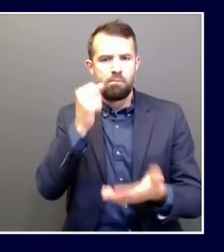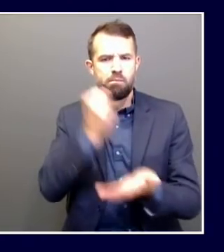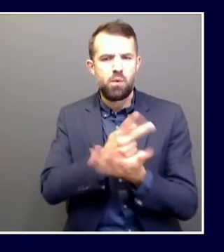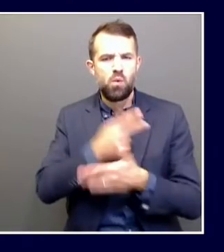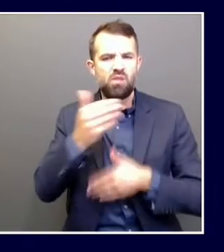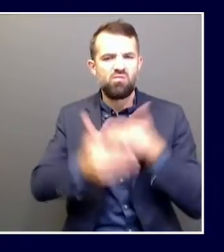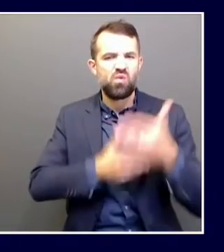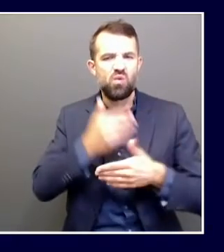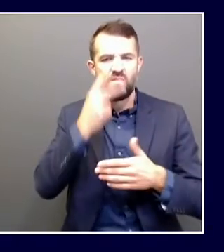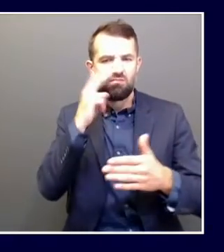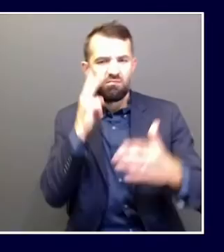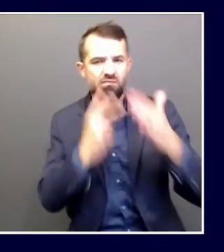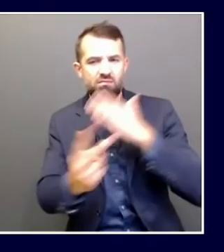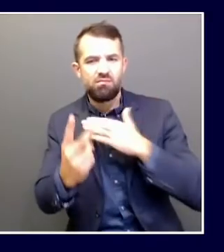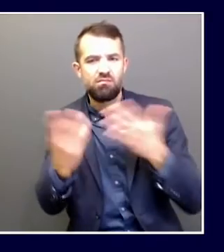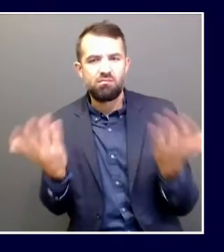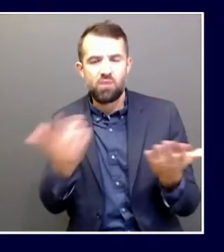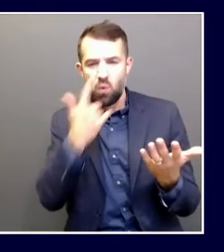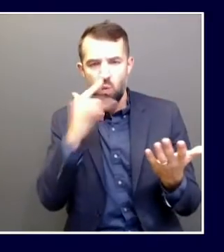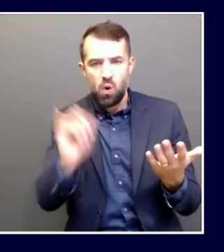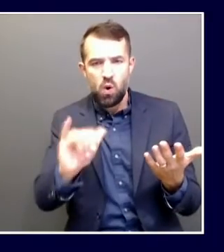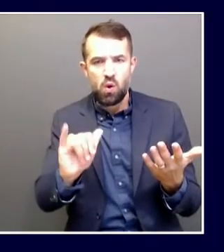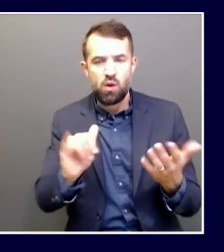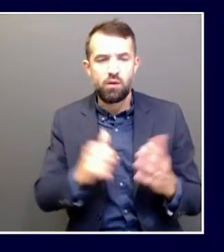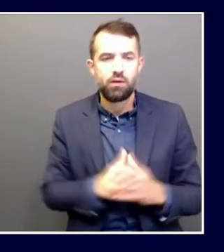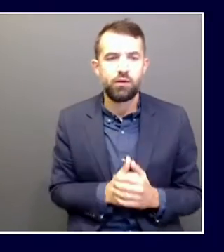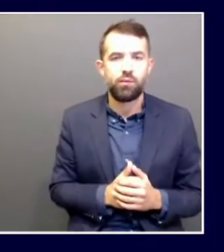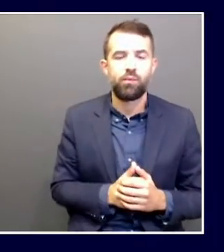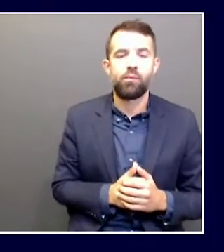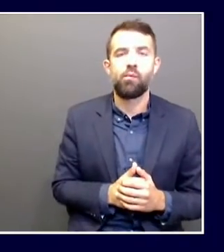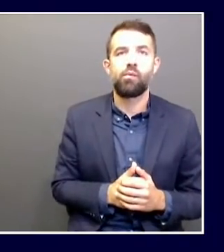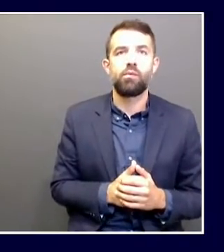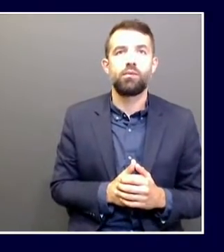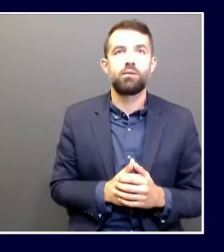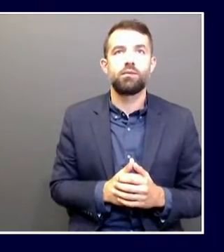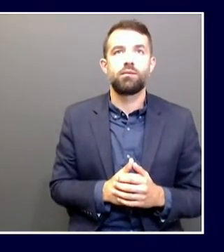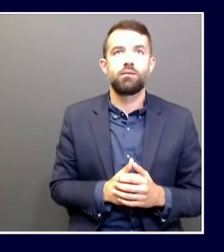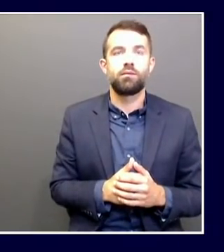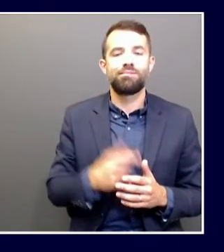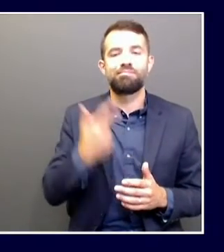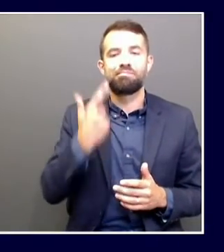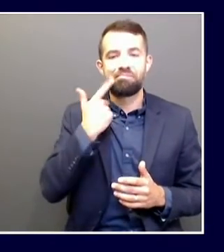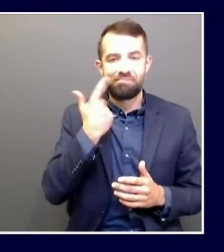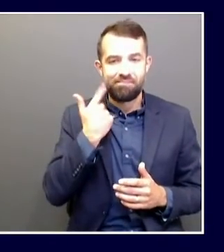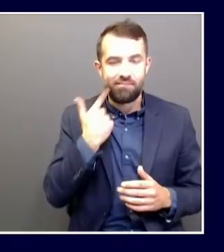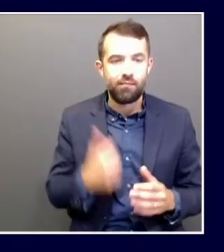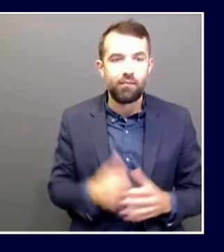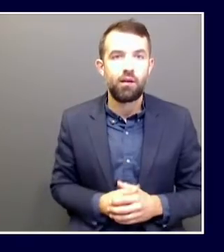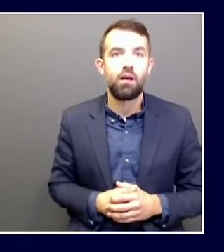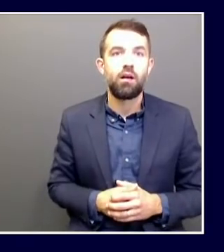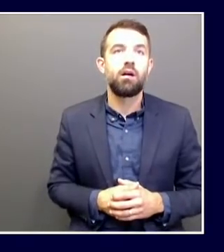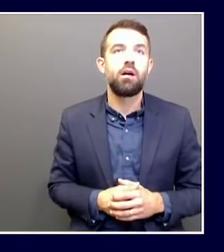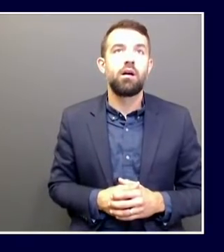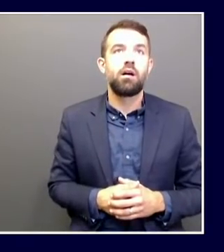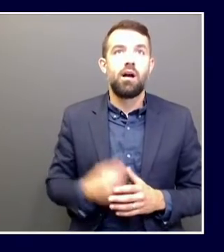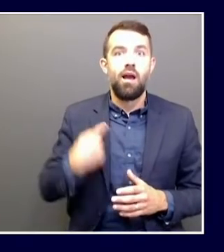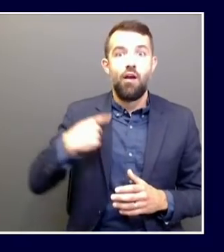not to make light of your question, but I was typing up my notes and I thought, gosh, should I put something in about mix and match? And I thought, no, someone